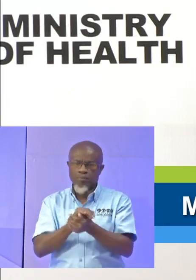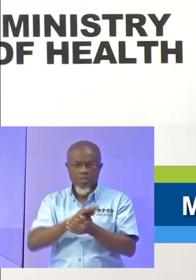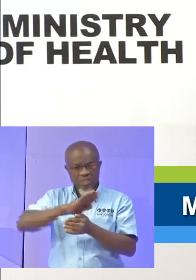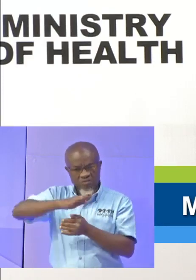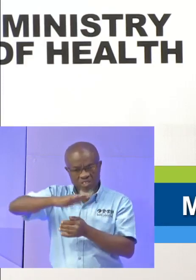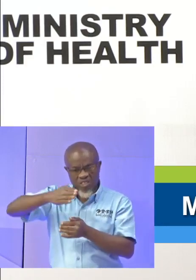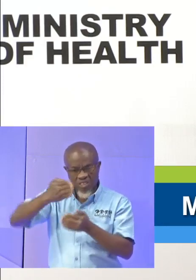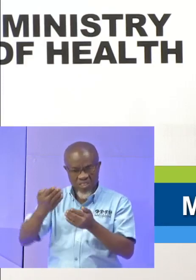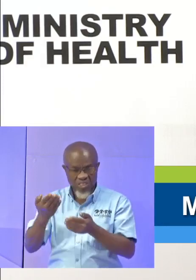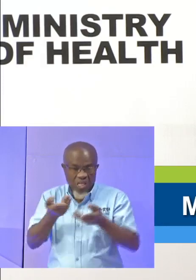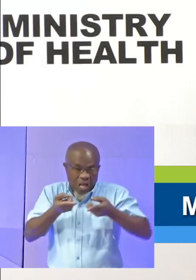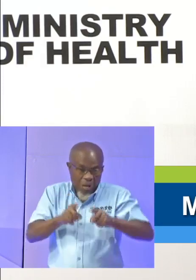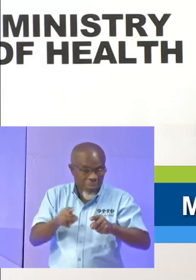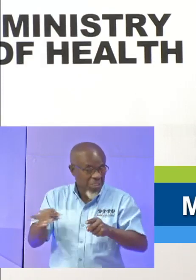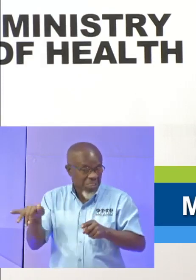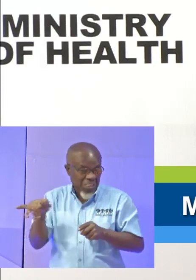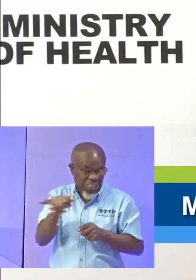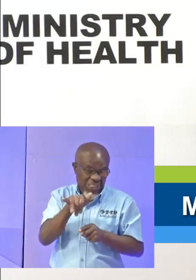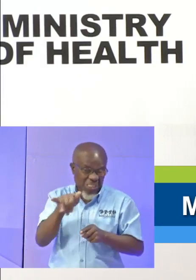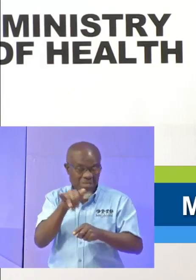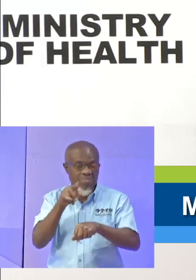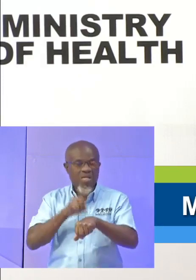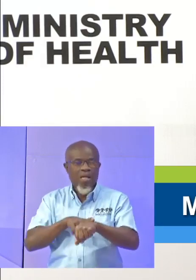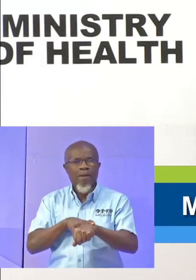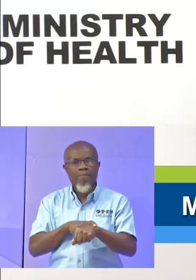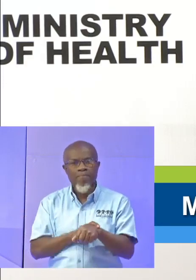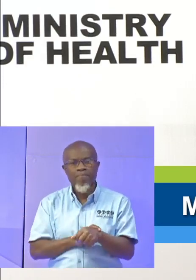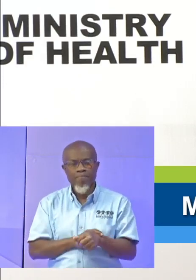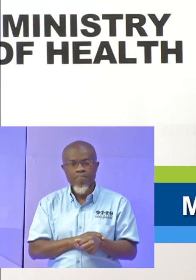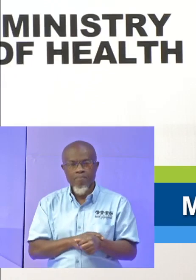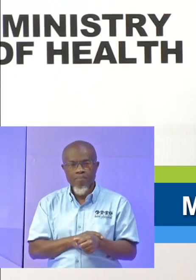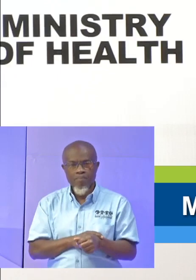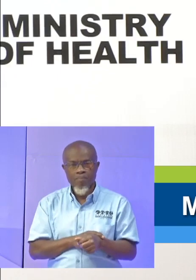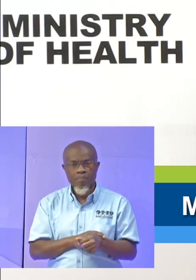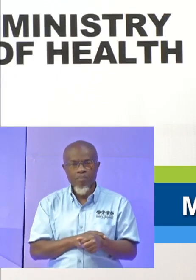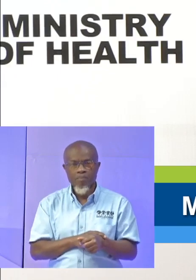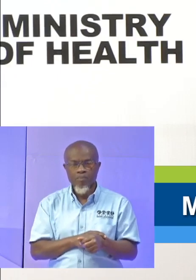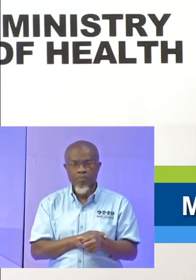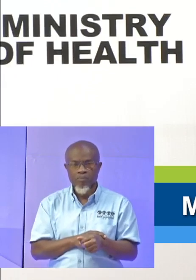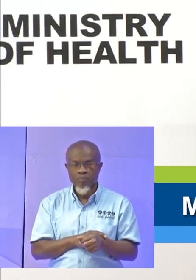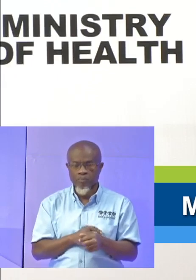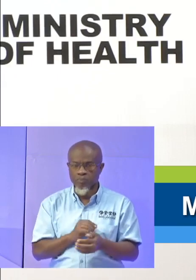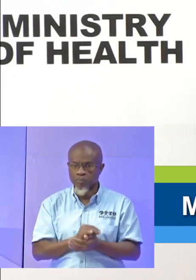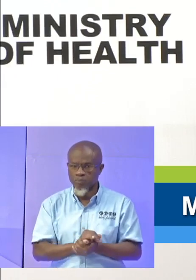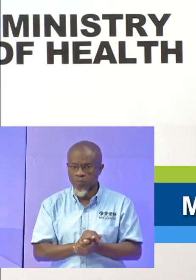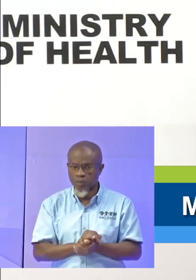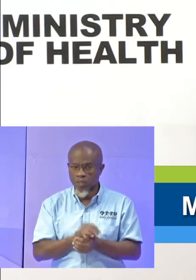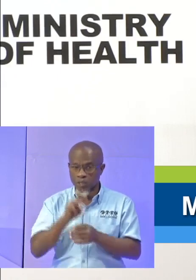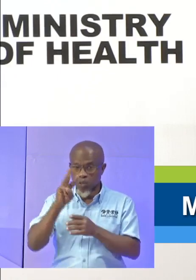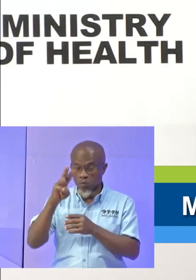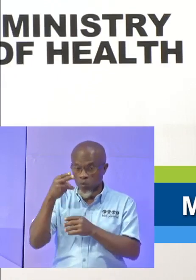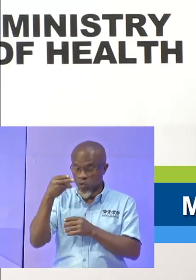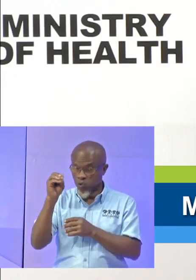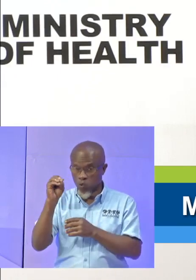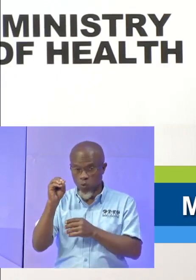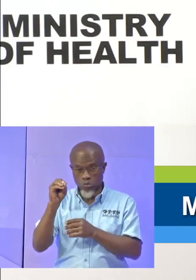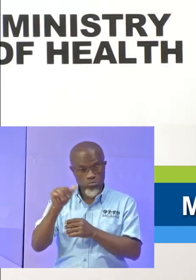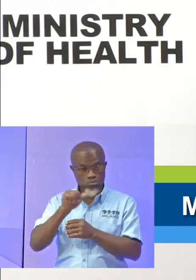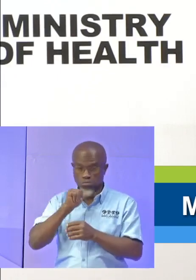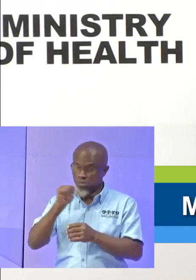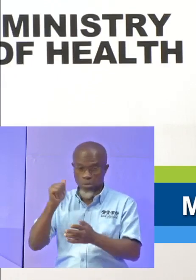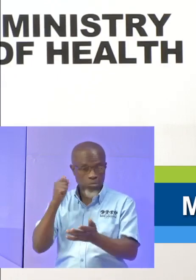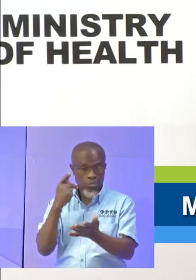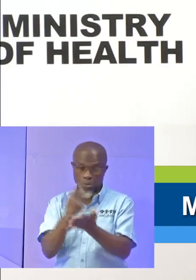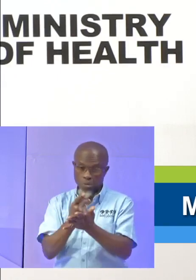of proof remains with the manufacturers. The WHO would not and does not approve anything for